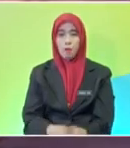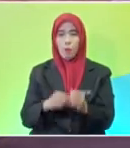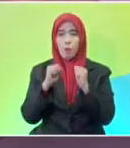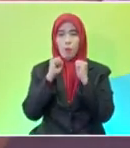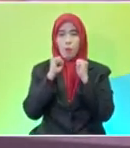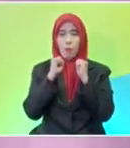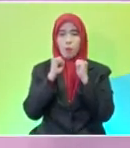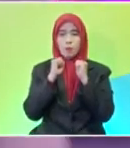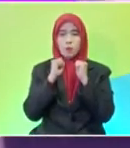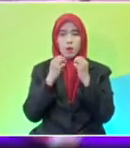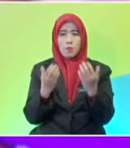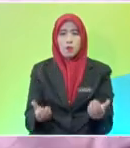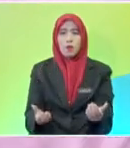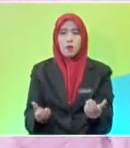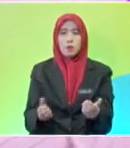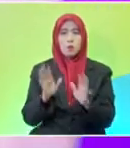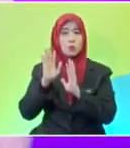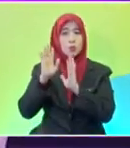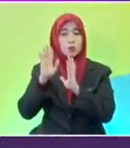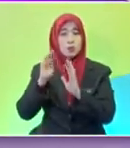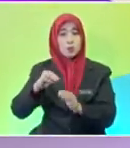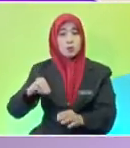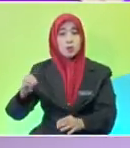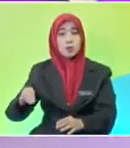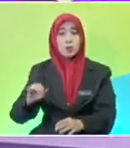Wow, this is heavy. Hang on, pupils, I'm trying to lift this up.